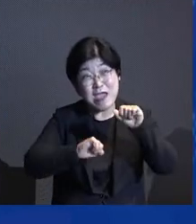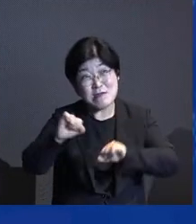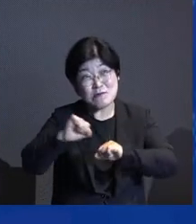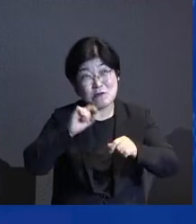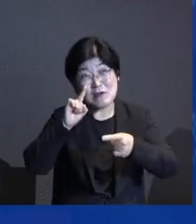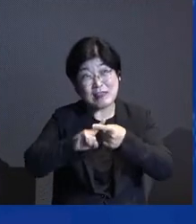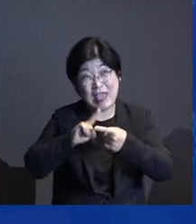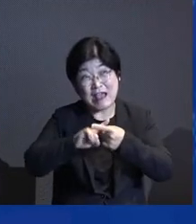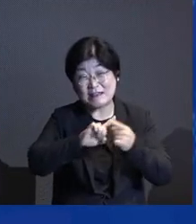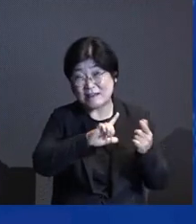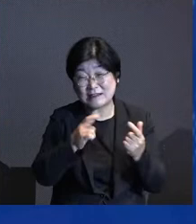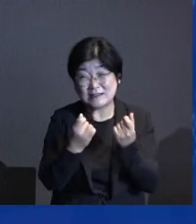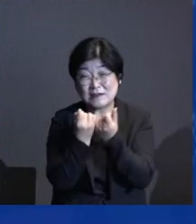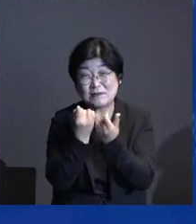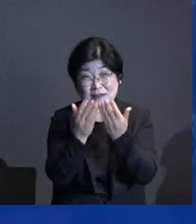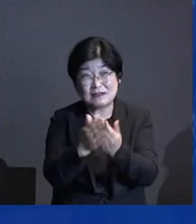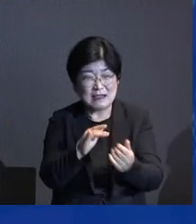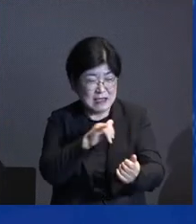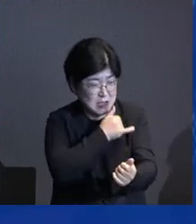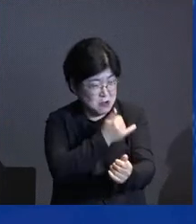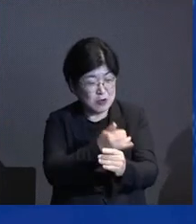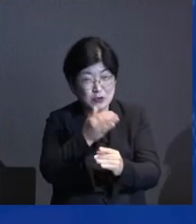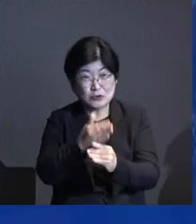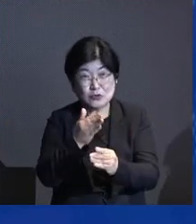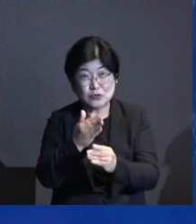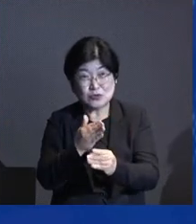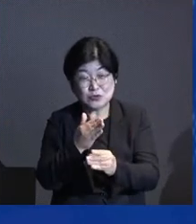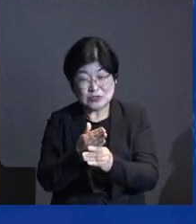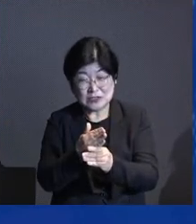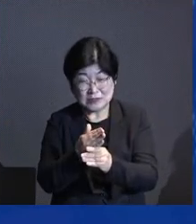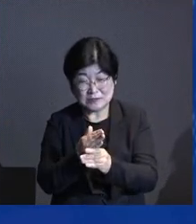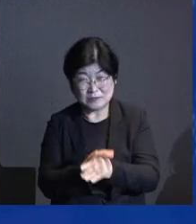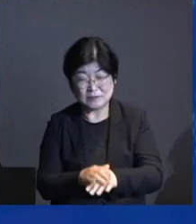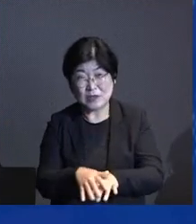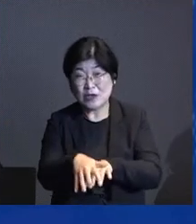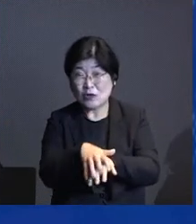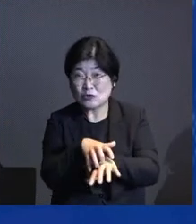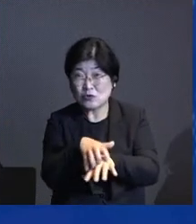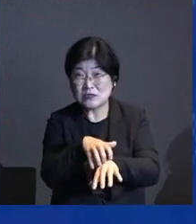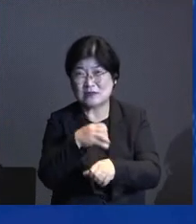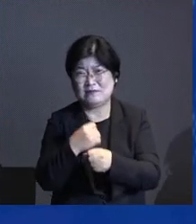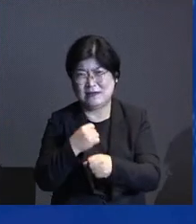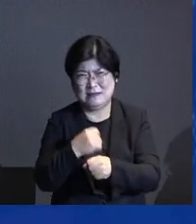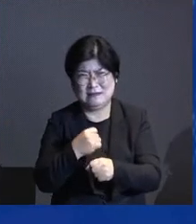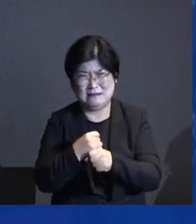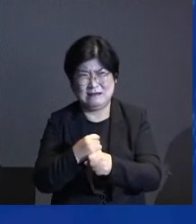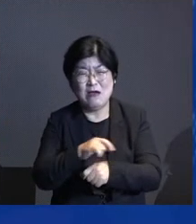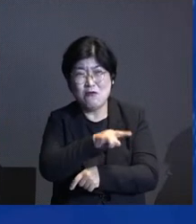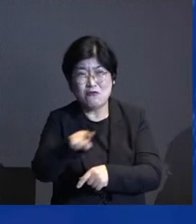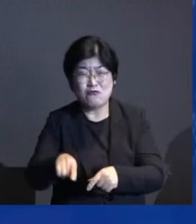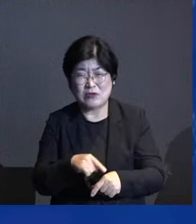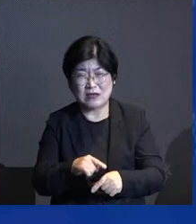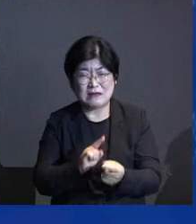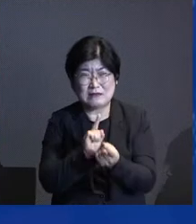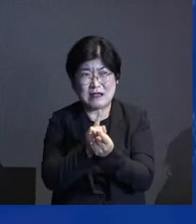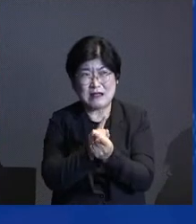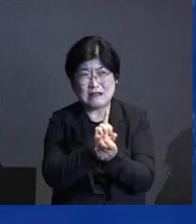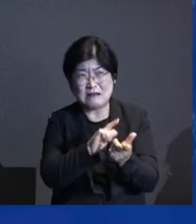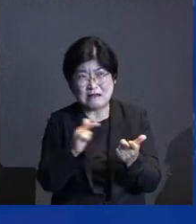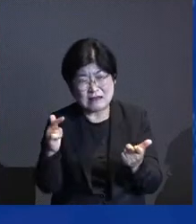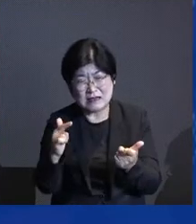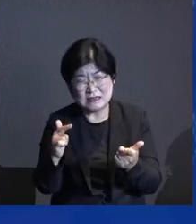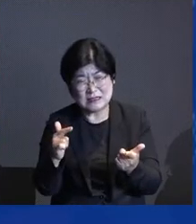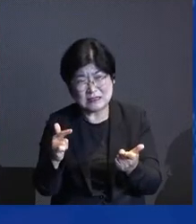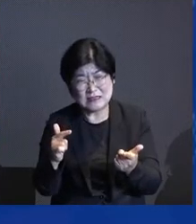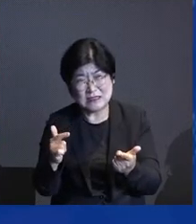building, so the challenges we faced and the principles we embraced along the journey. Susanne will then provide